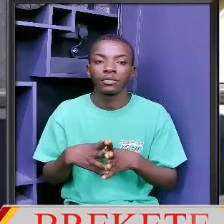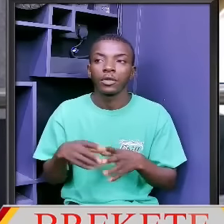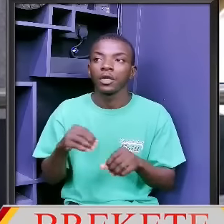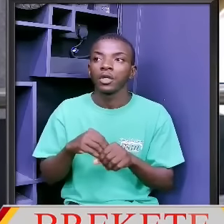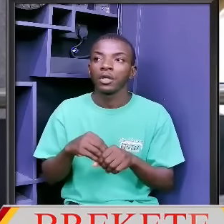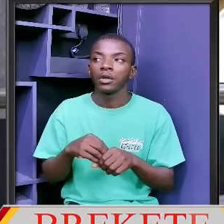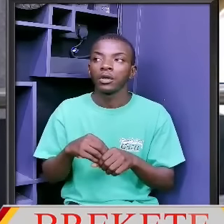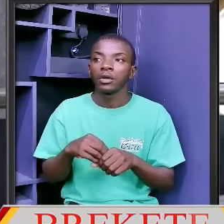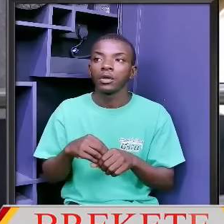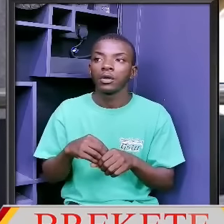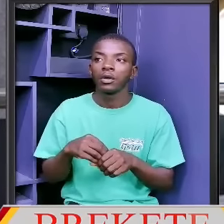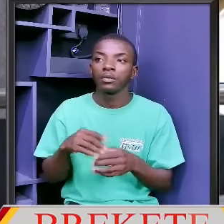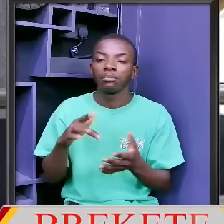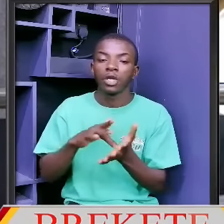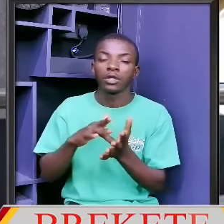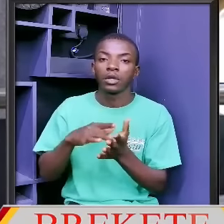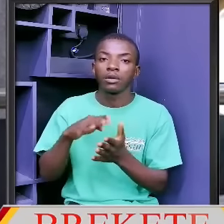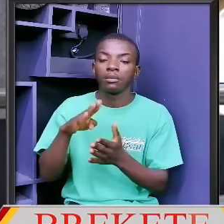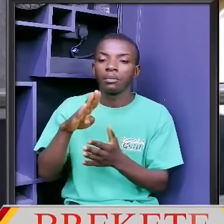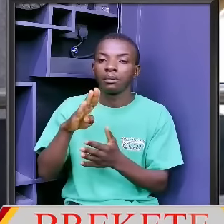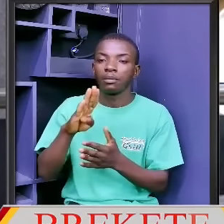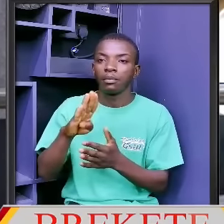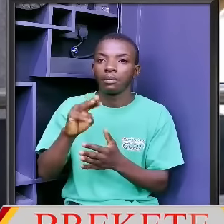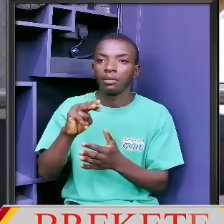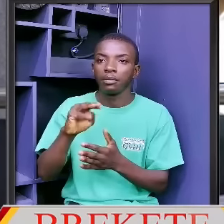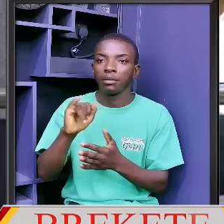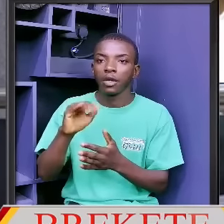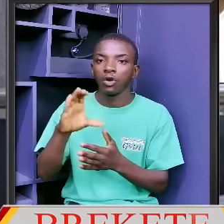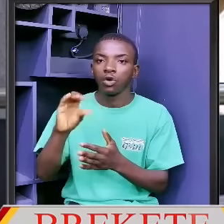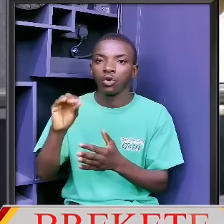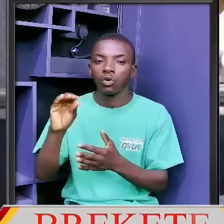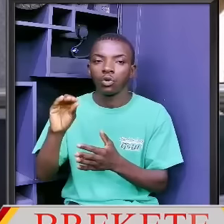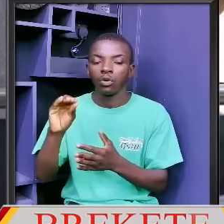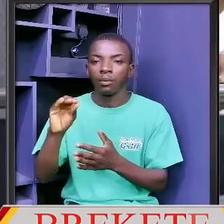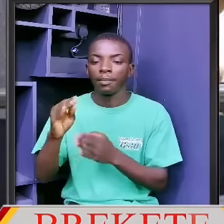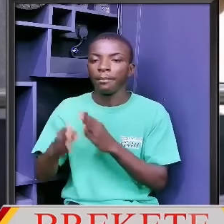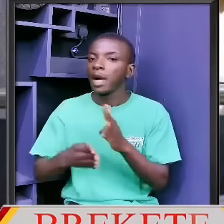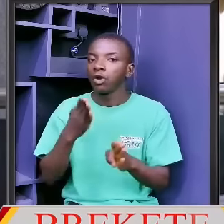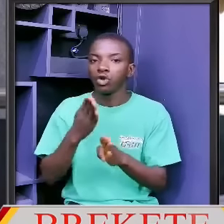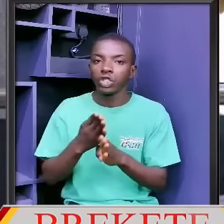In what? Medical microbiology. We are not going to appreciate her.